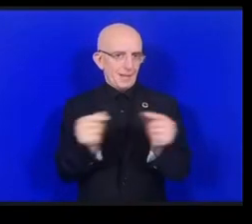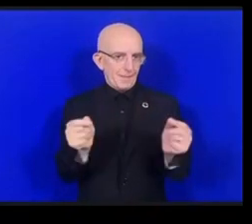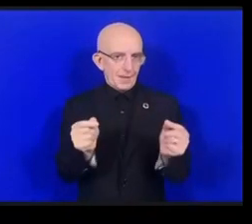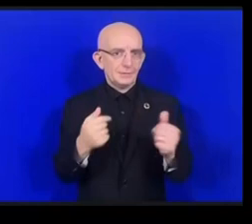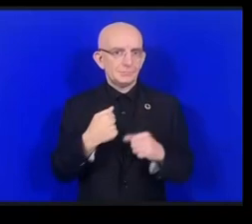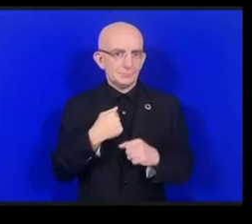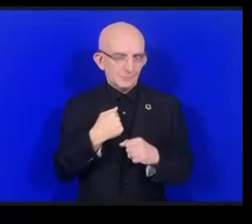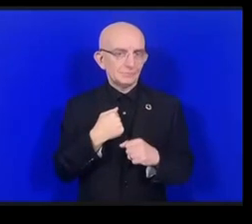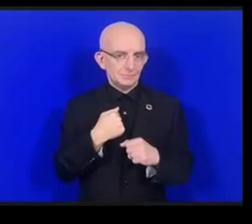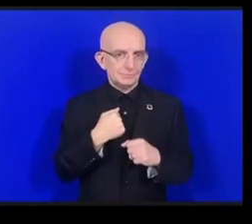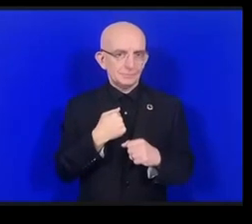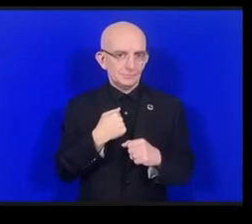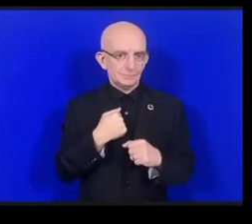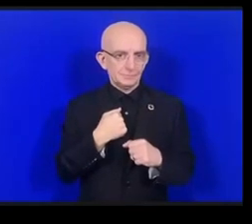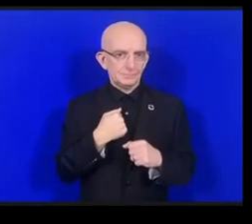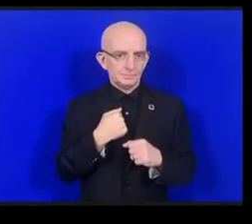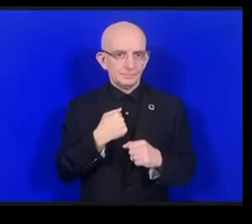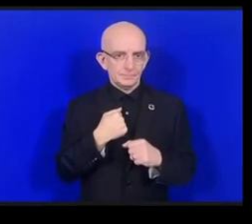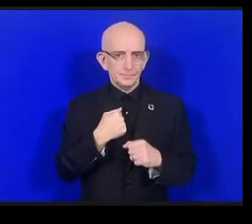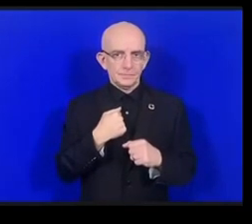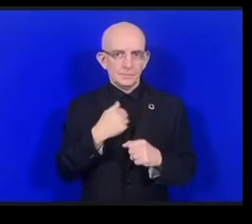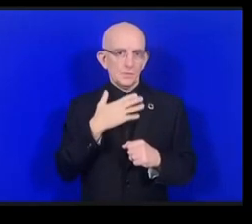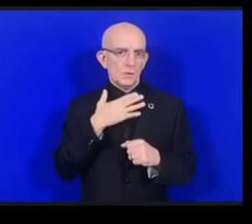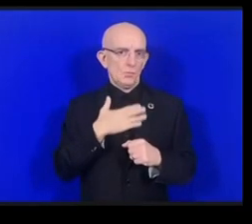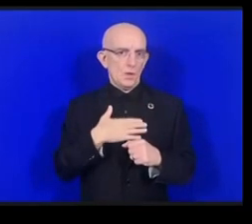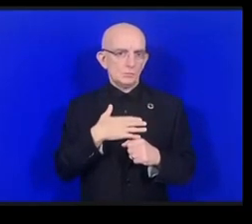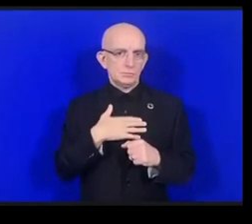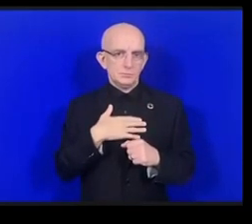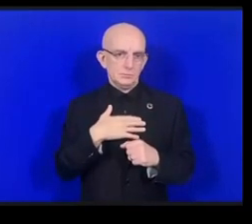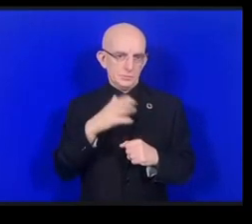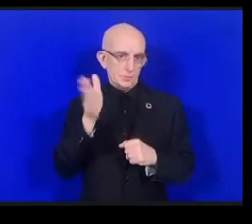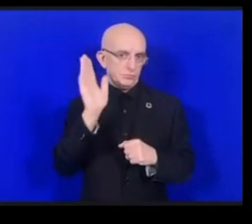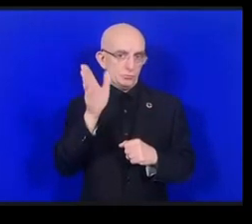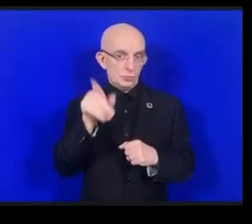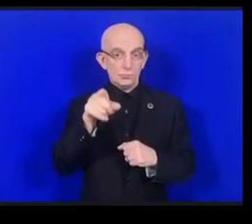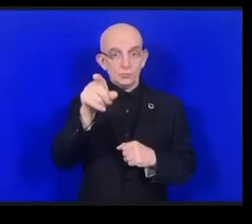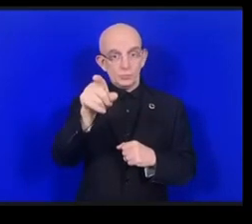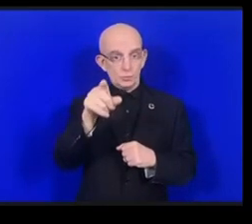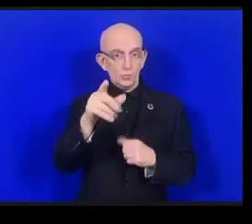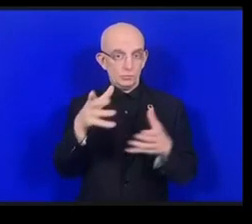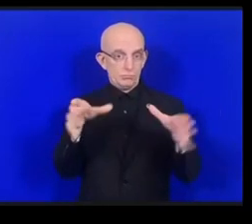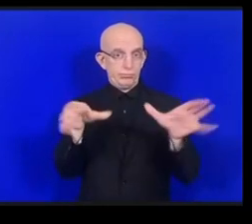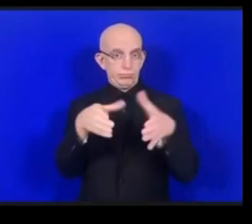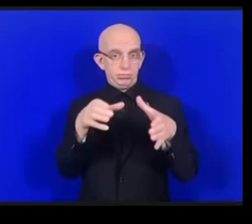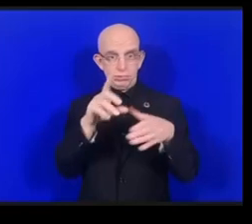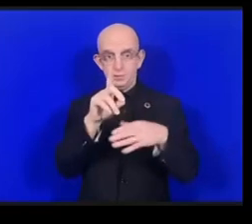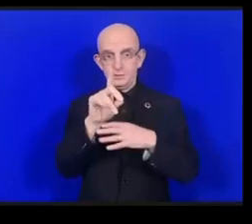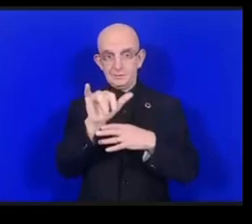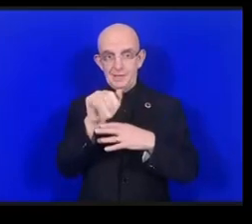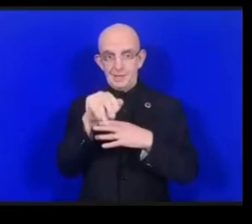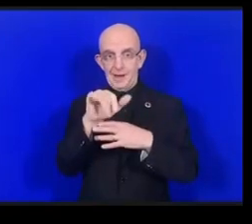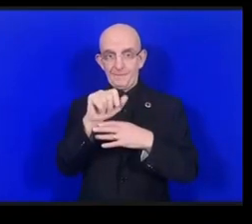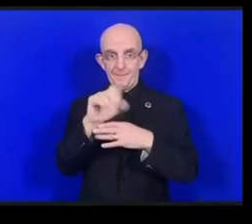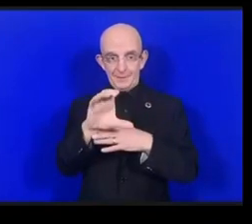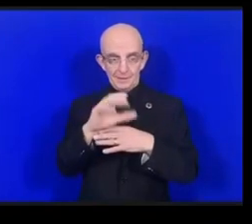accident I worked in a remote medical field and studied